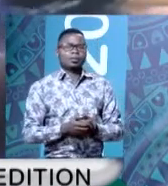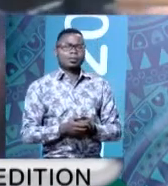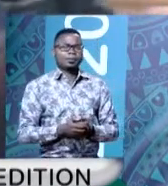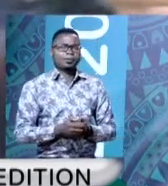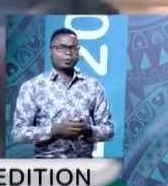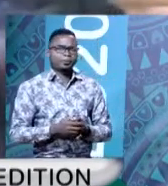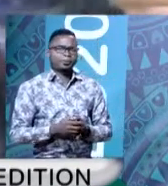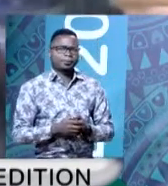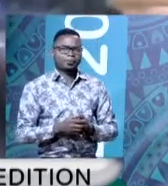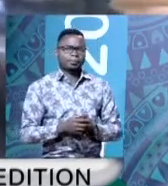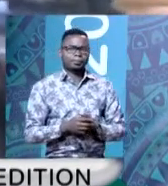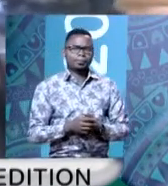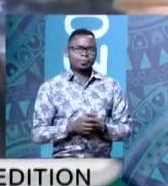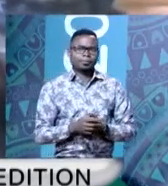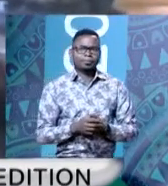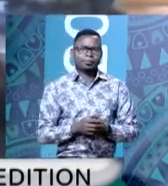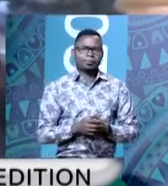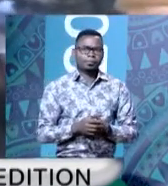economy?